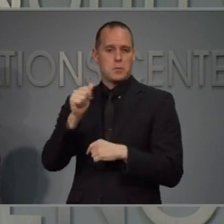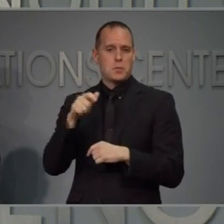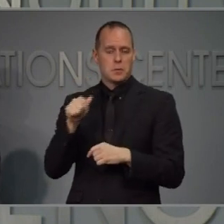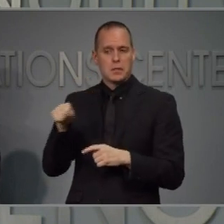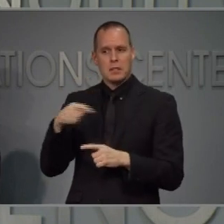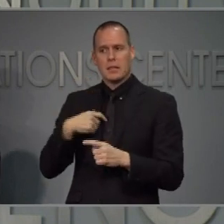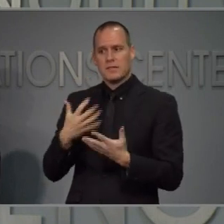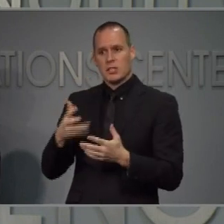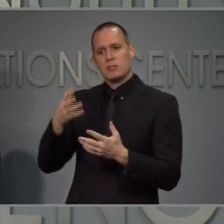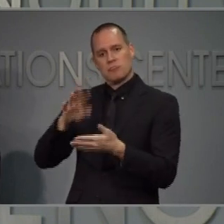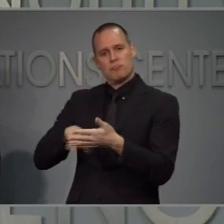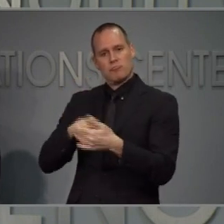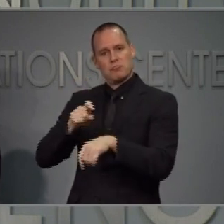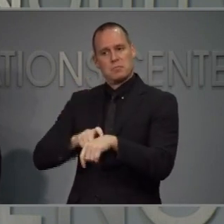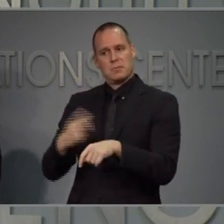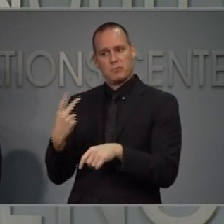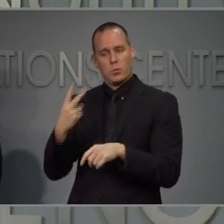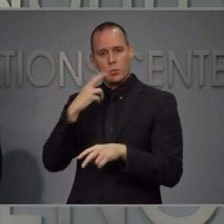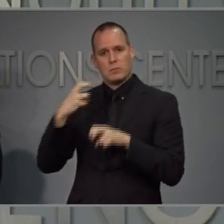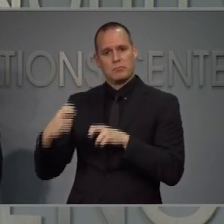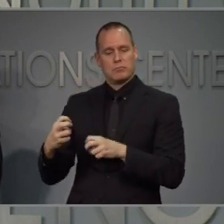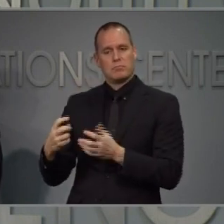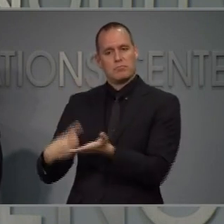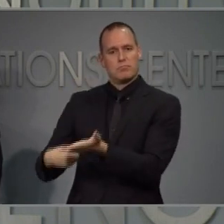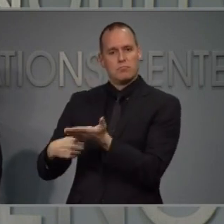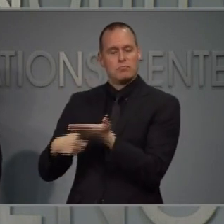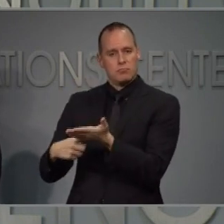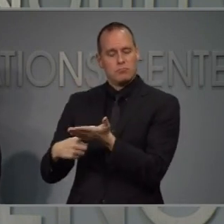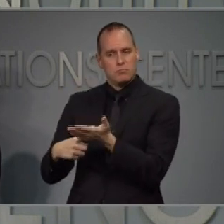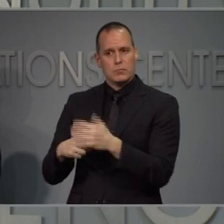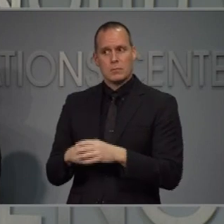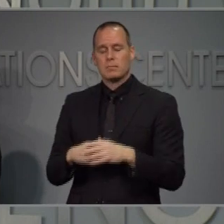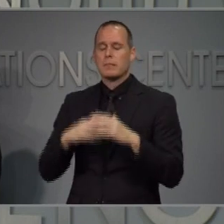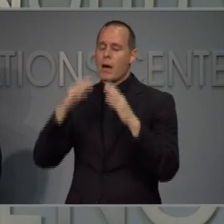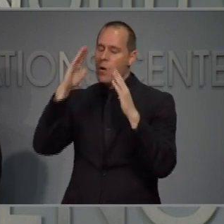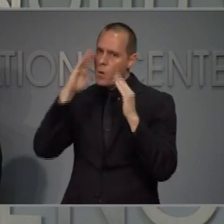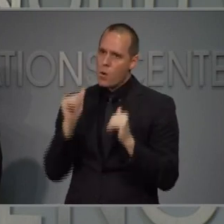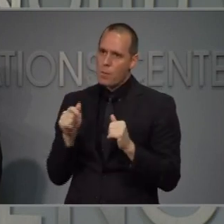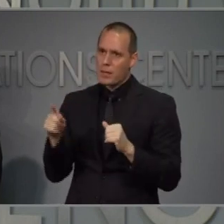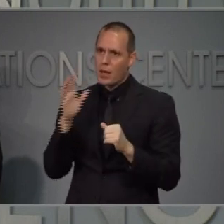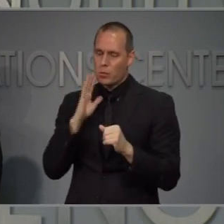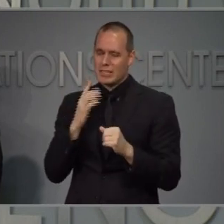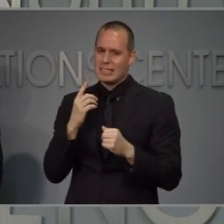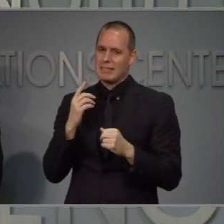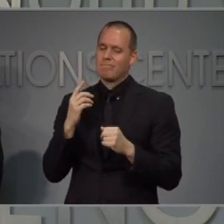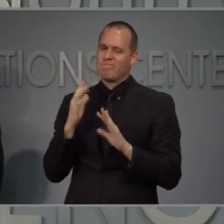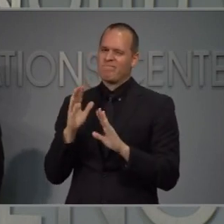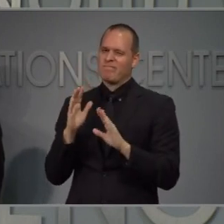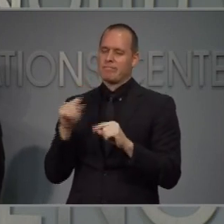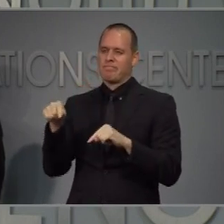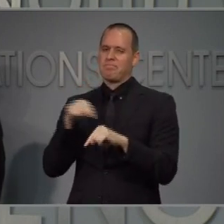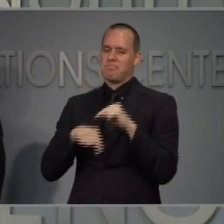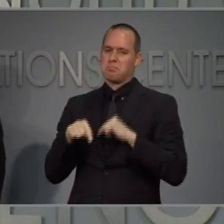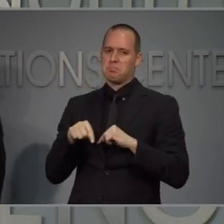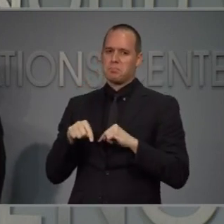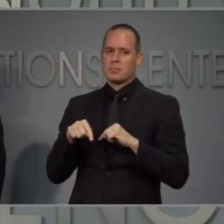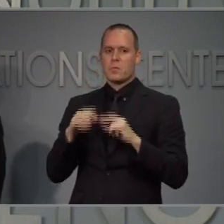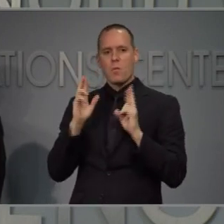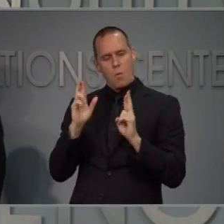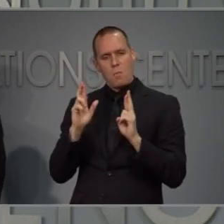And we would hope that they would take a second look at this because we are concerned about